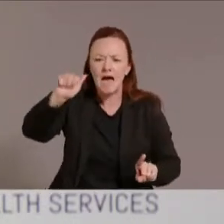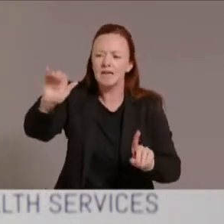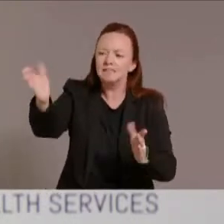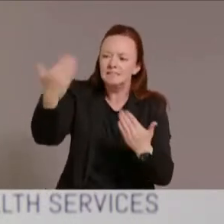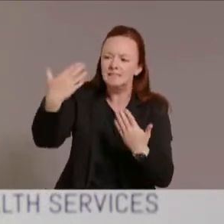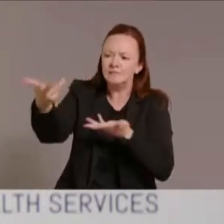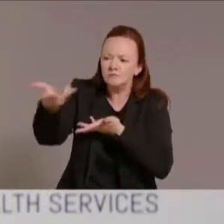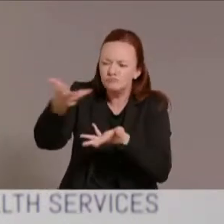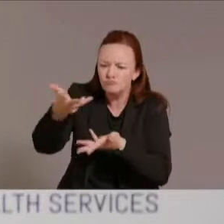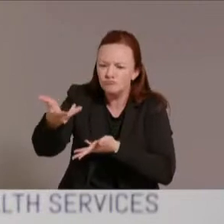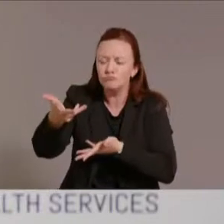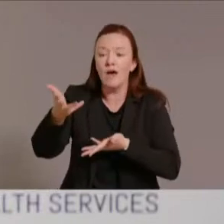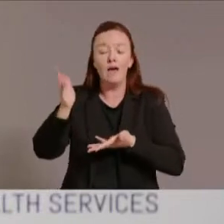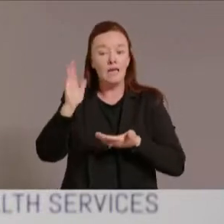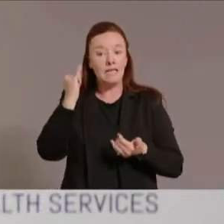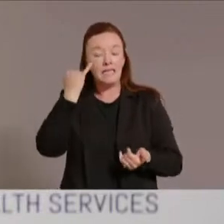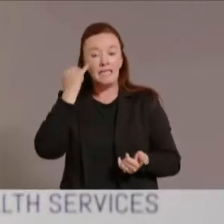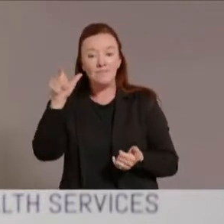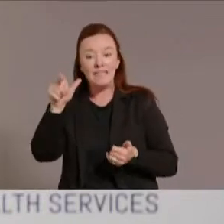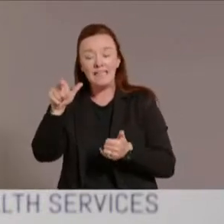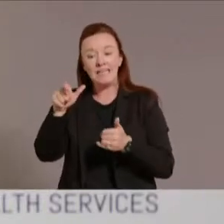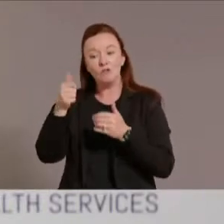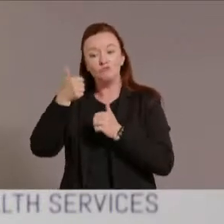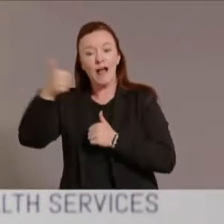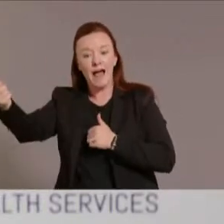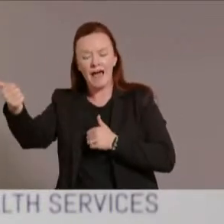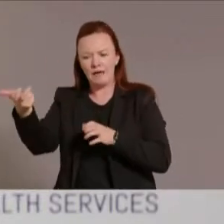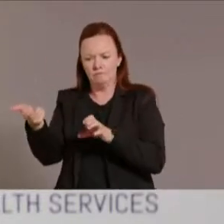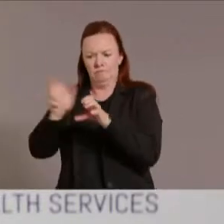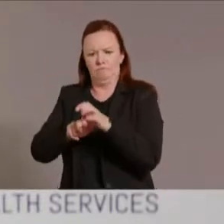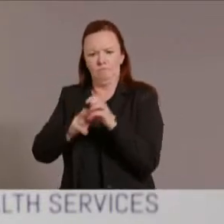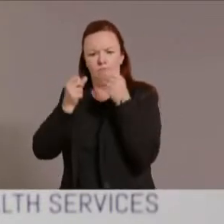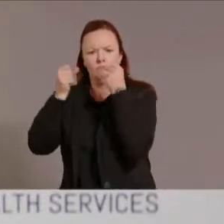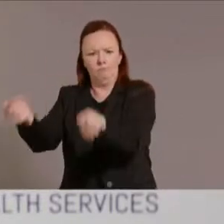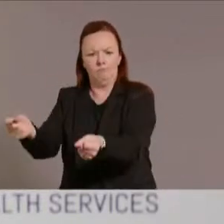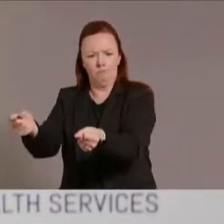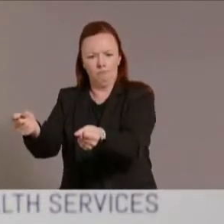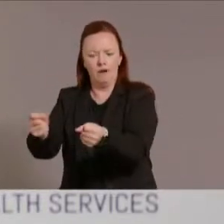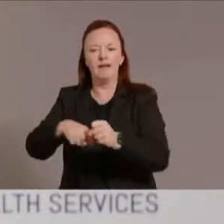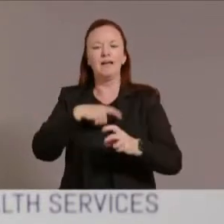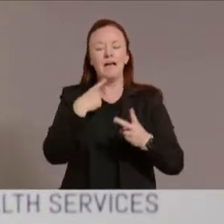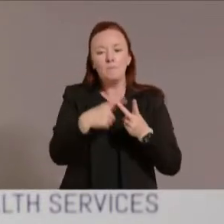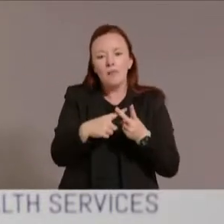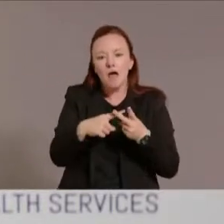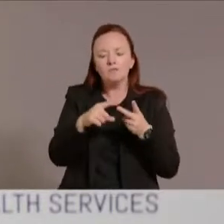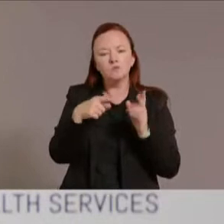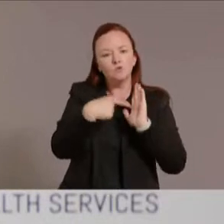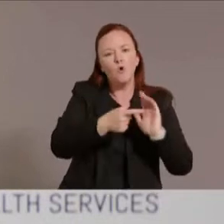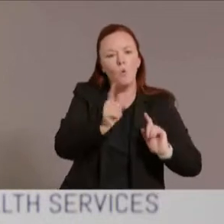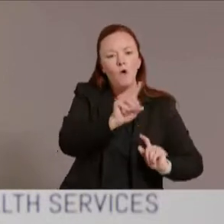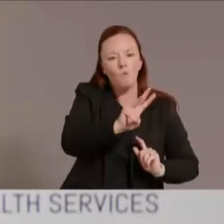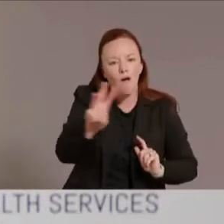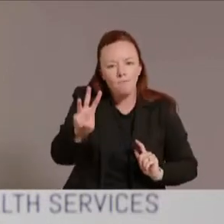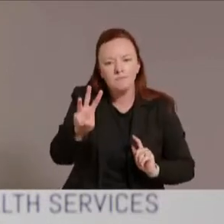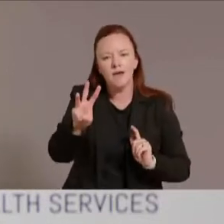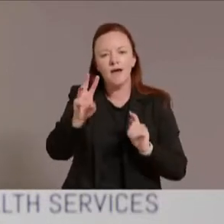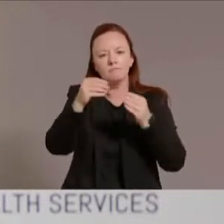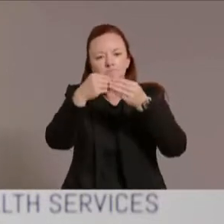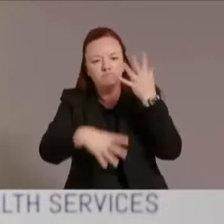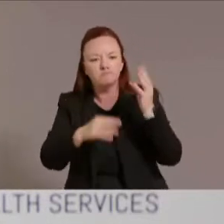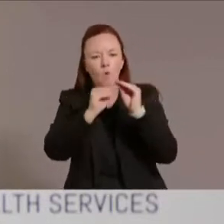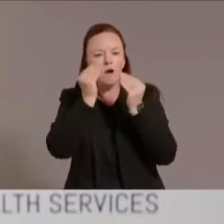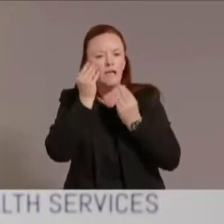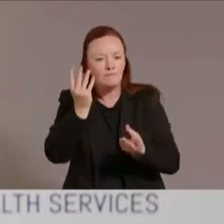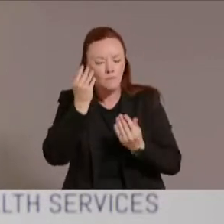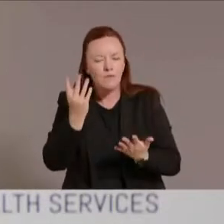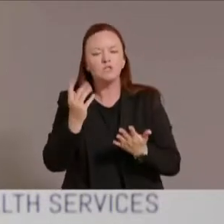Spanish, and driving them to English and Spanish versions of our website. And so what we hope to see similar results